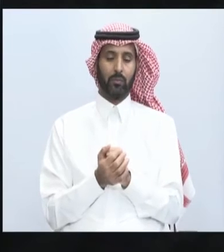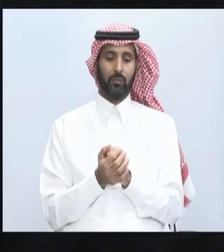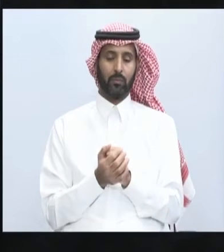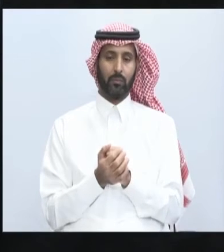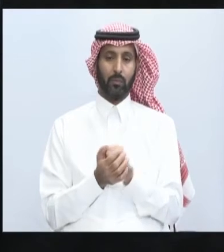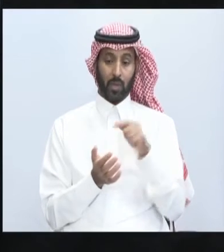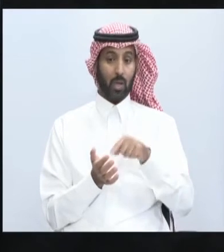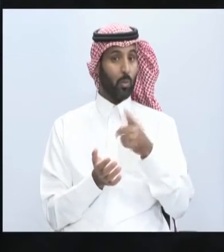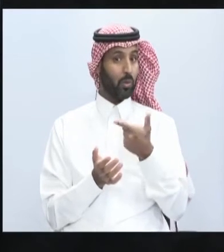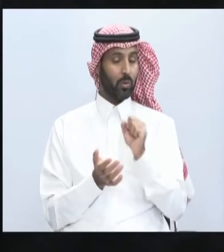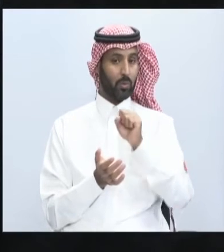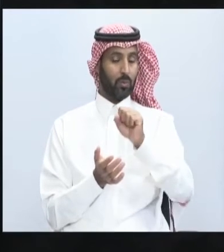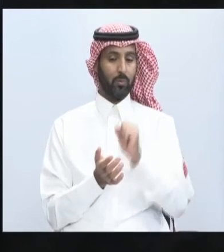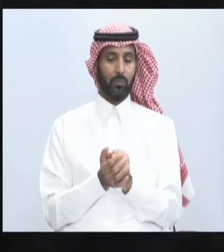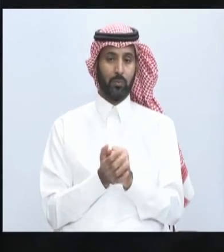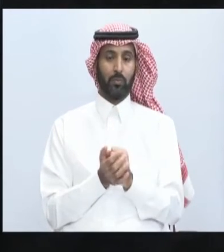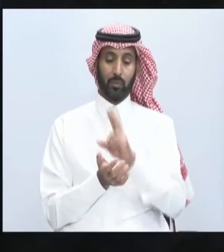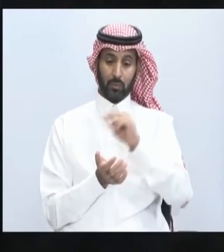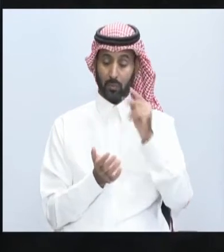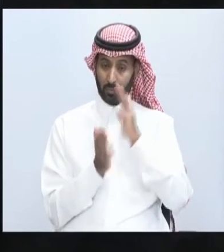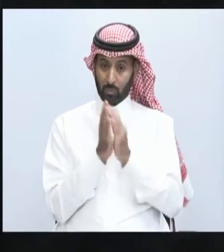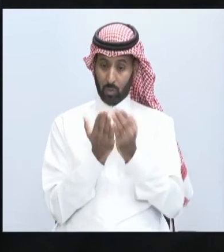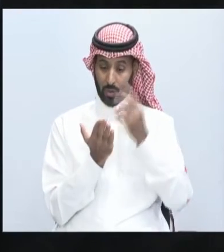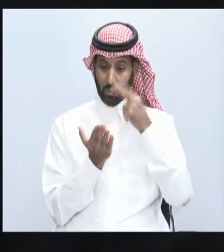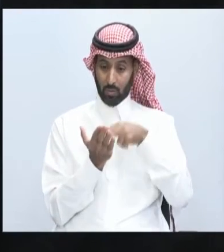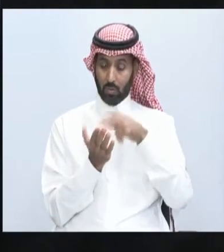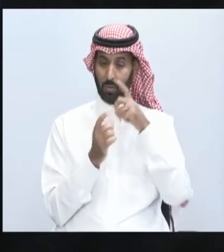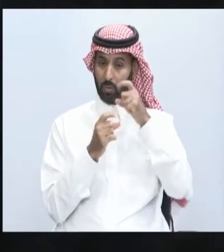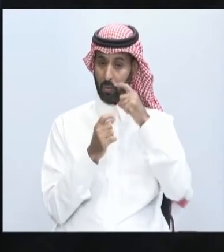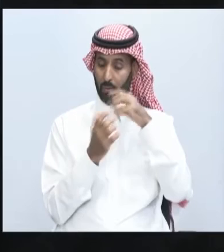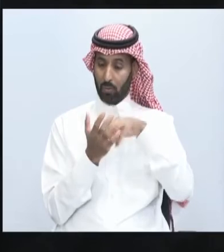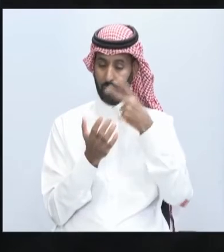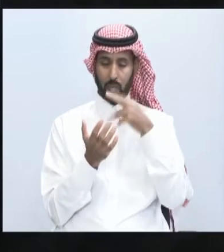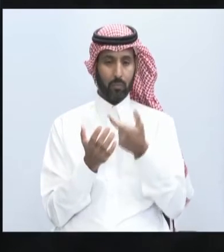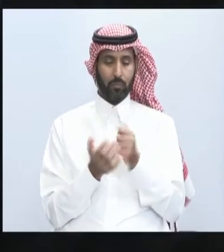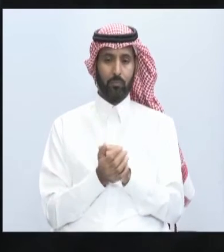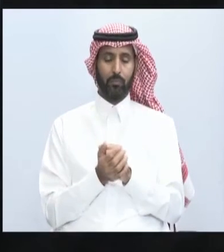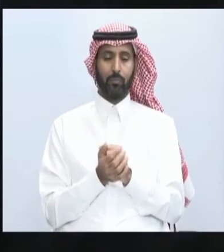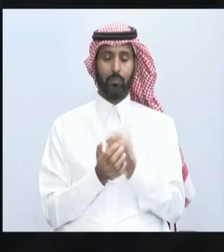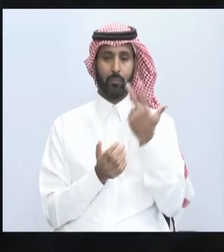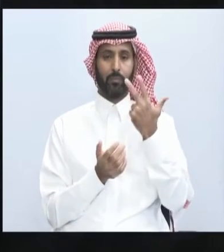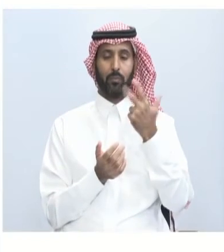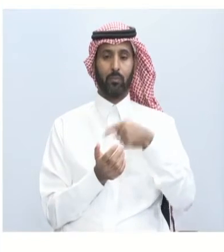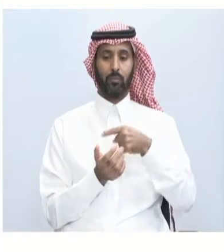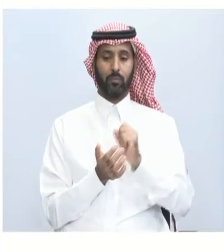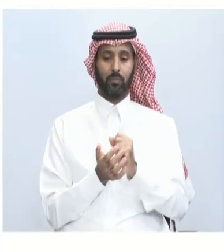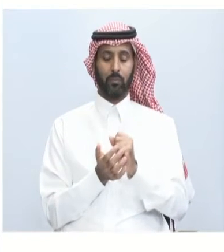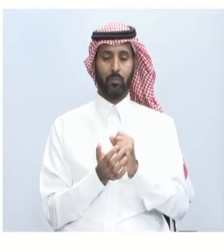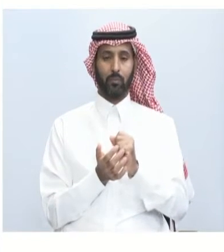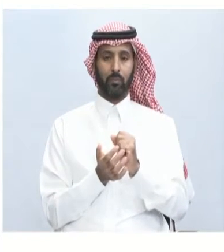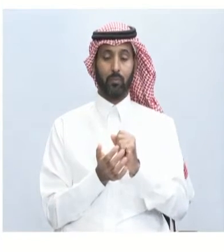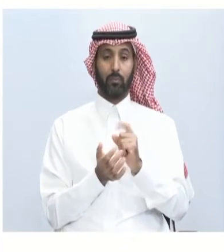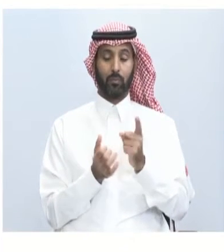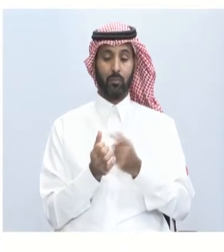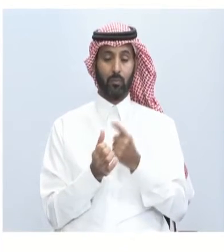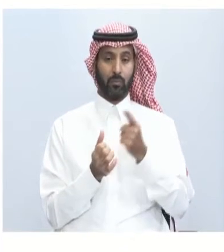have right now that are similar to the things that you can read on page 18. So this is the